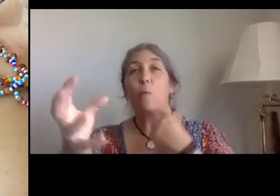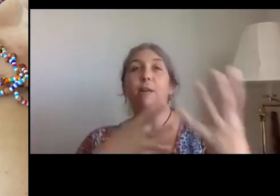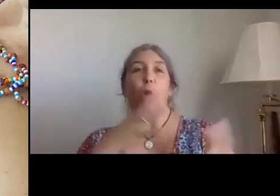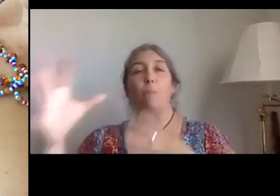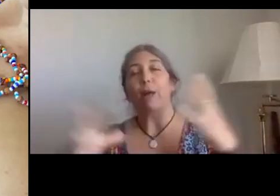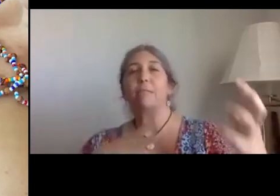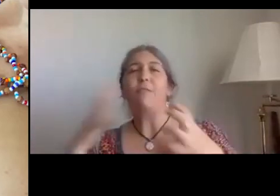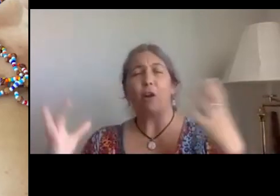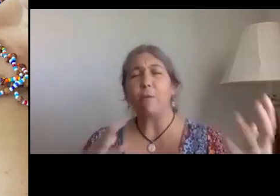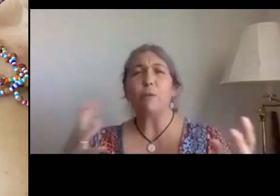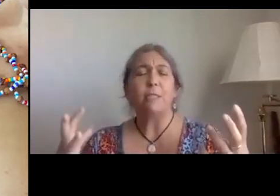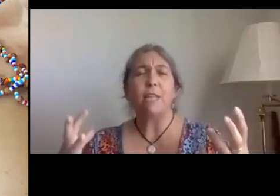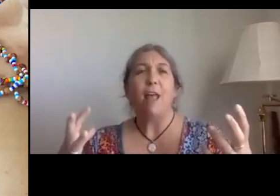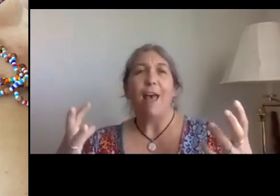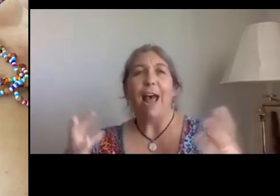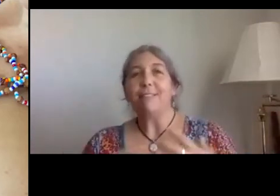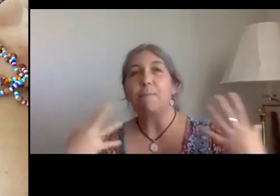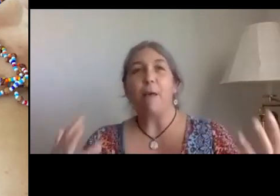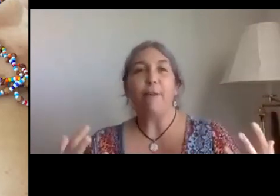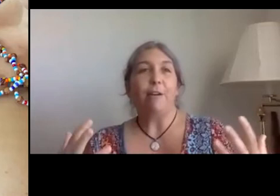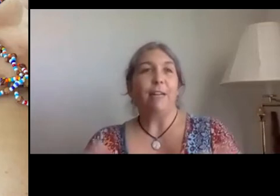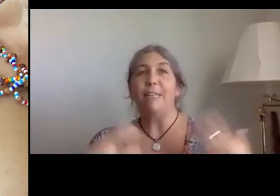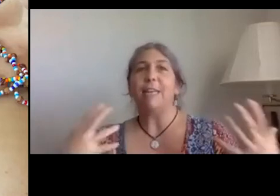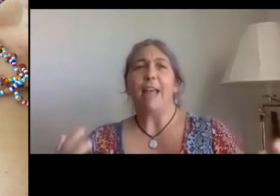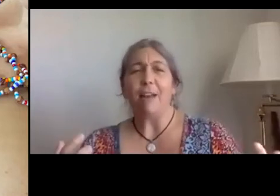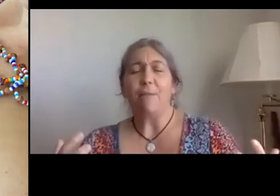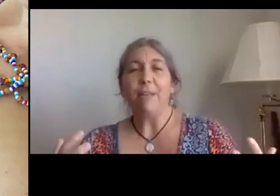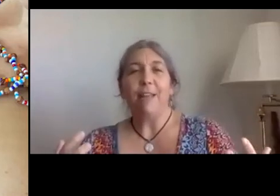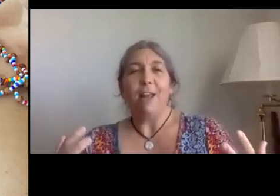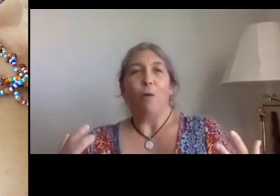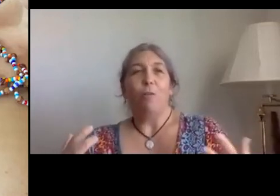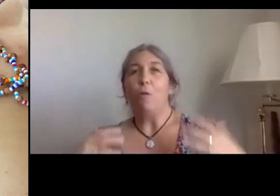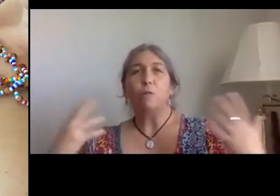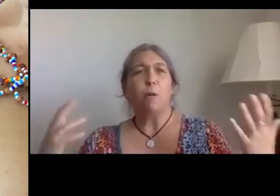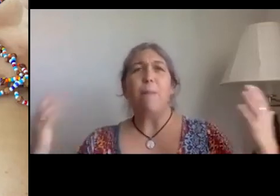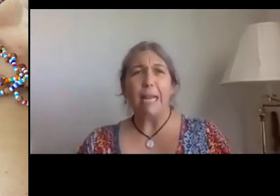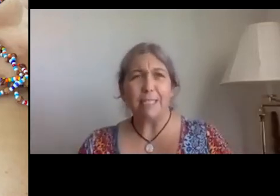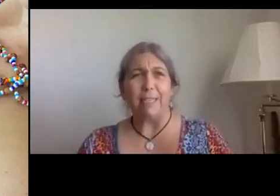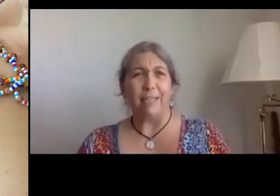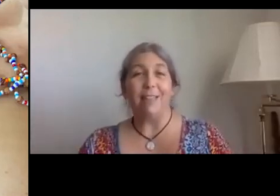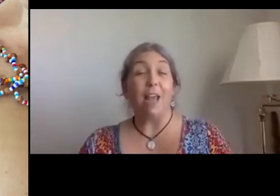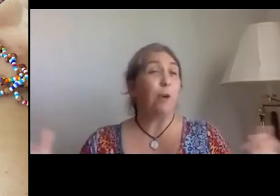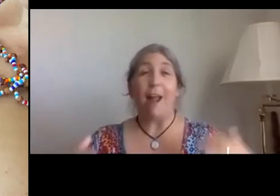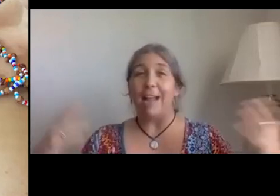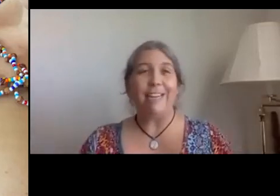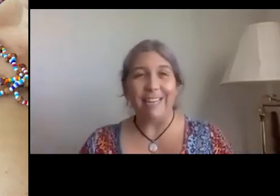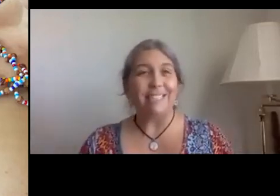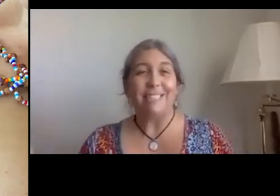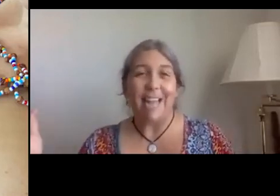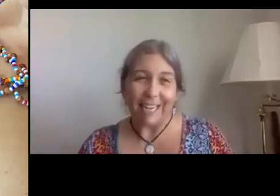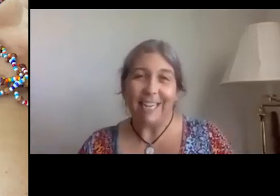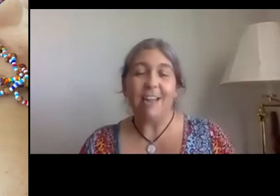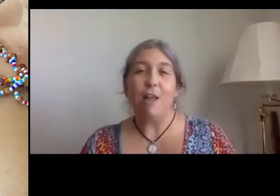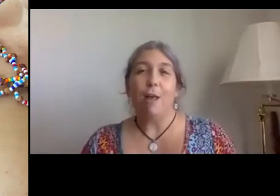so many complex variables as a mother in the academy, those were messy. They were not neat